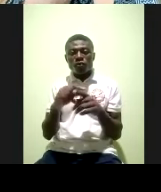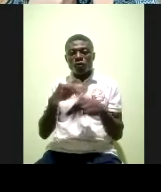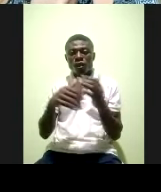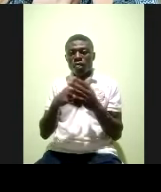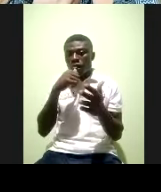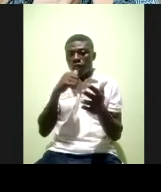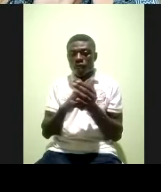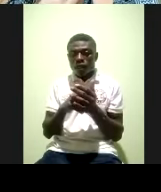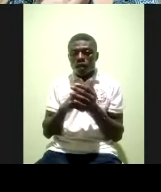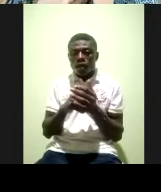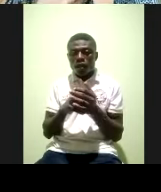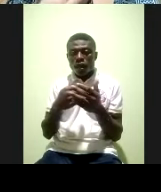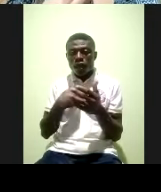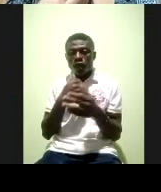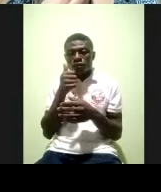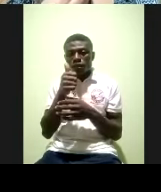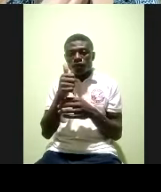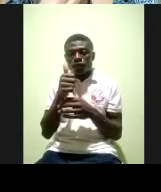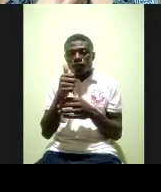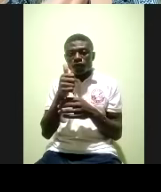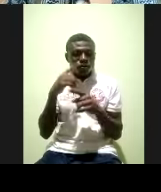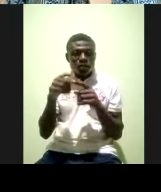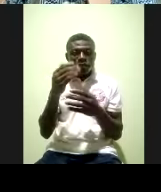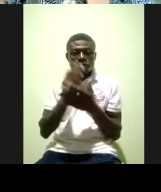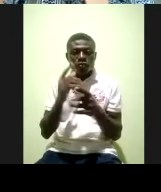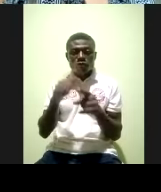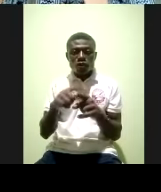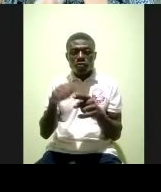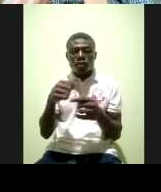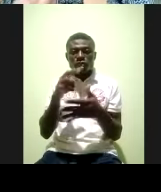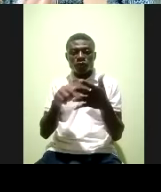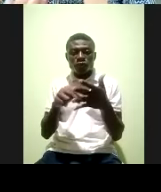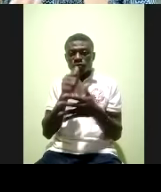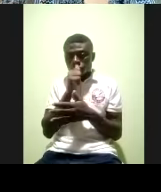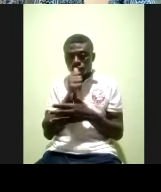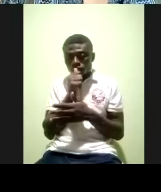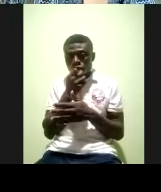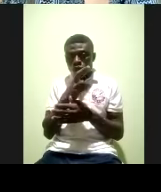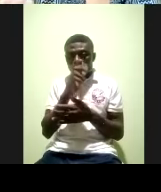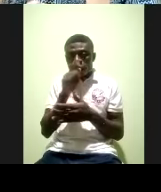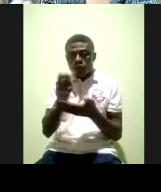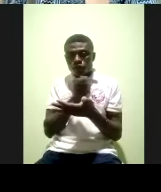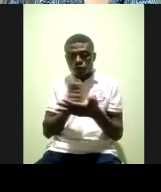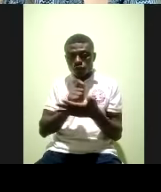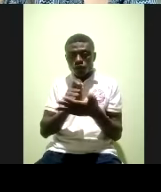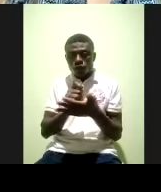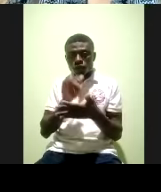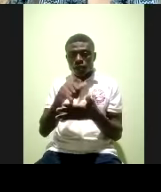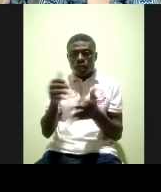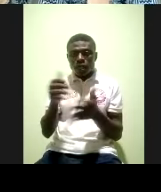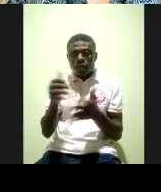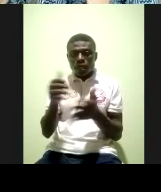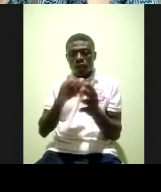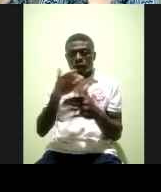in their own sounds. But somewhere they have to read silently and write it, or hear it and write it. That's again a developmental